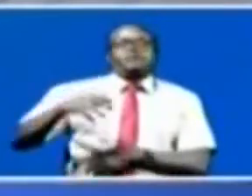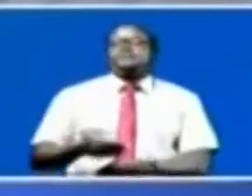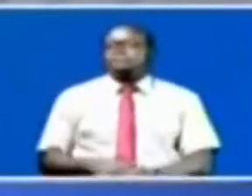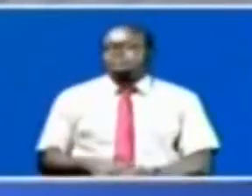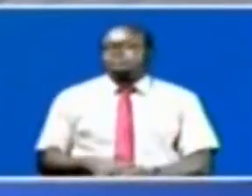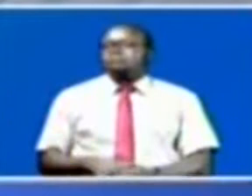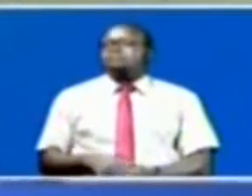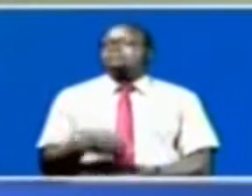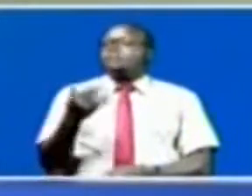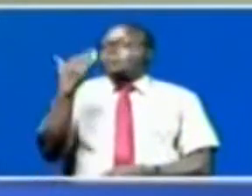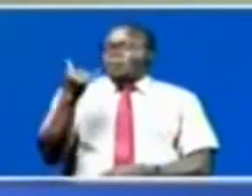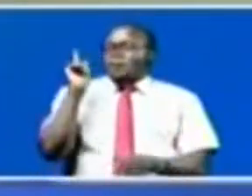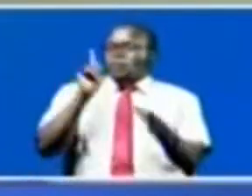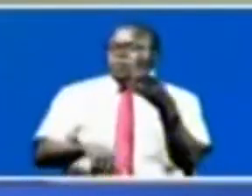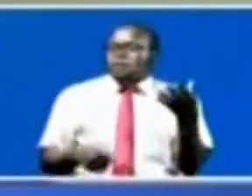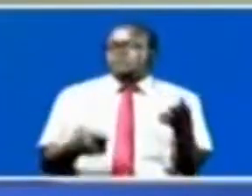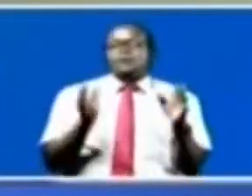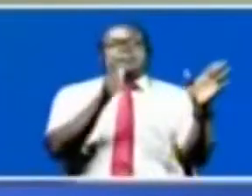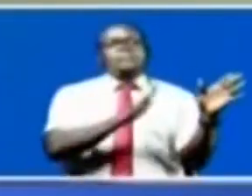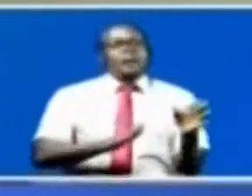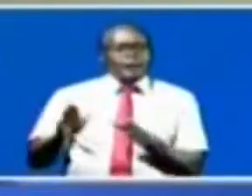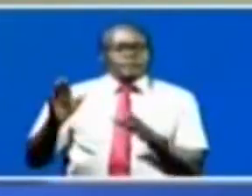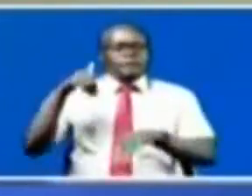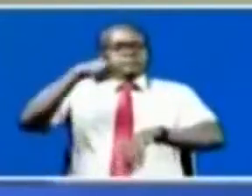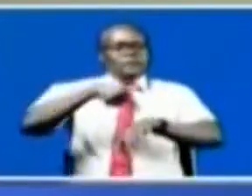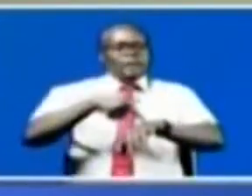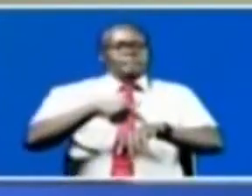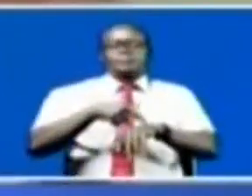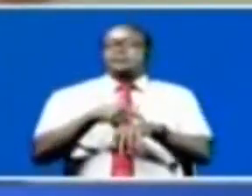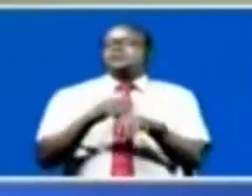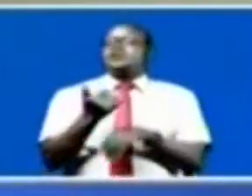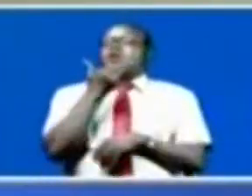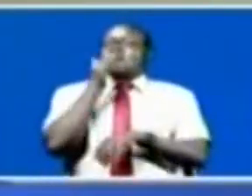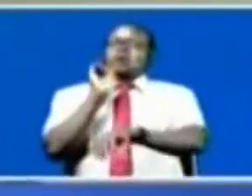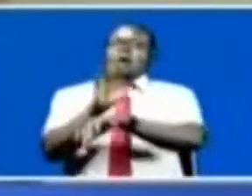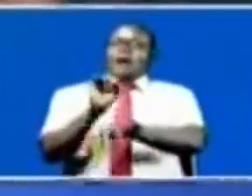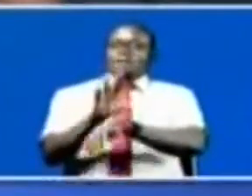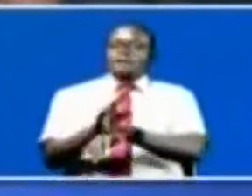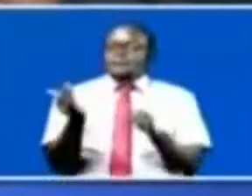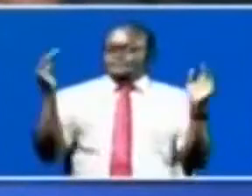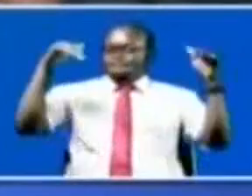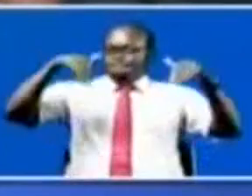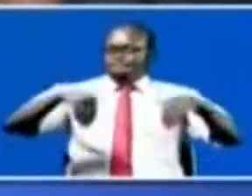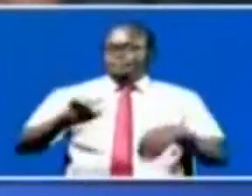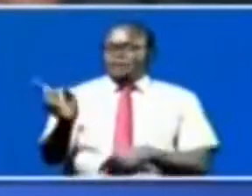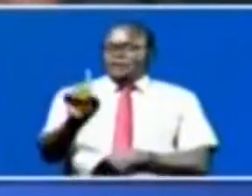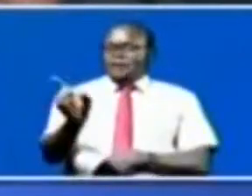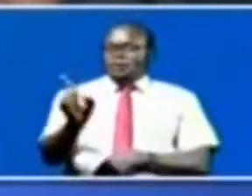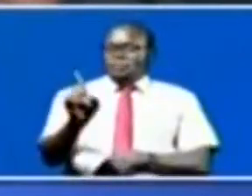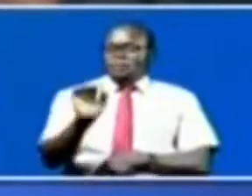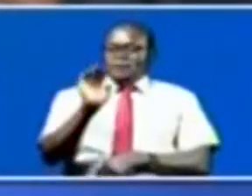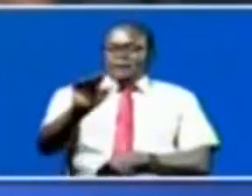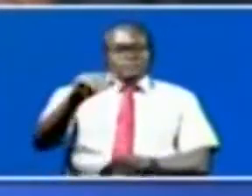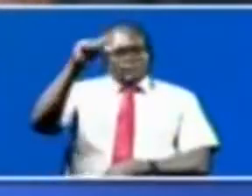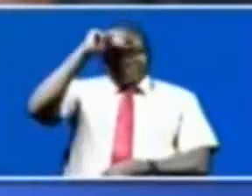this development because of what is terming as a move whose timing is wrong and ill-advised. At a press conference in Nairobi, the association called upon